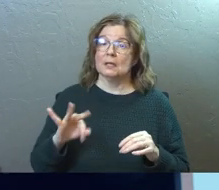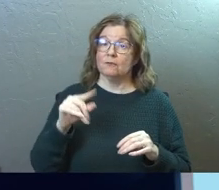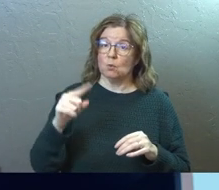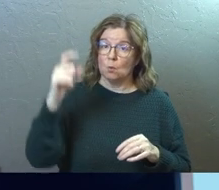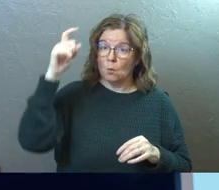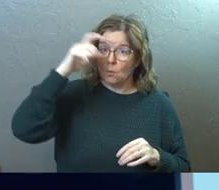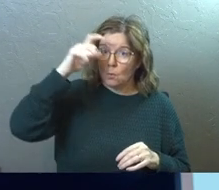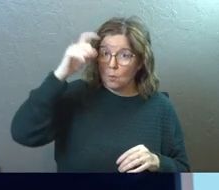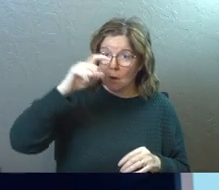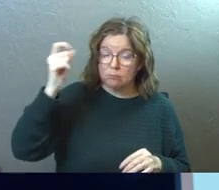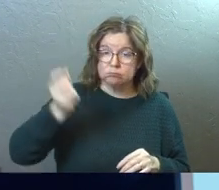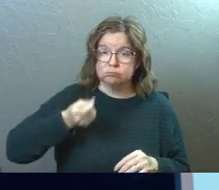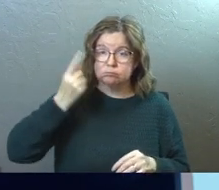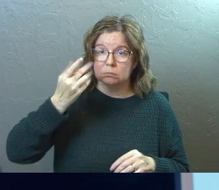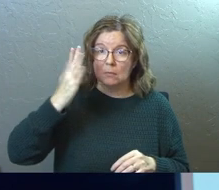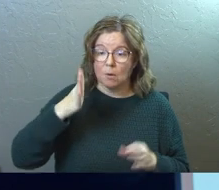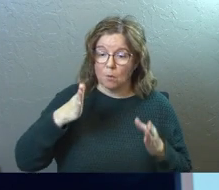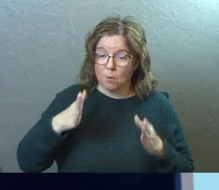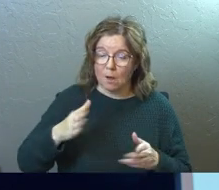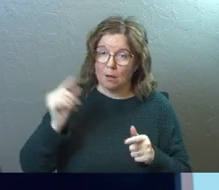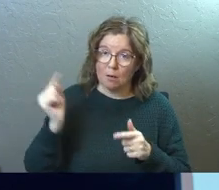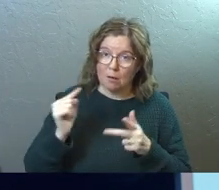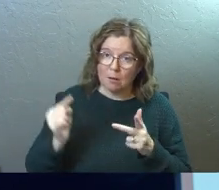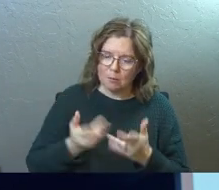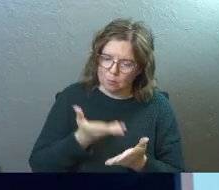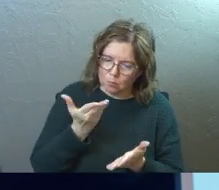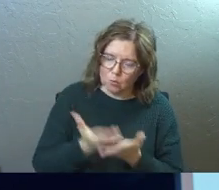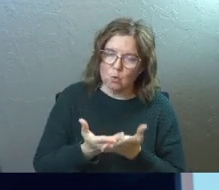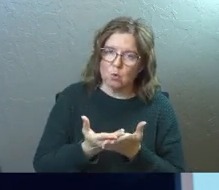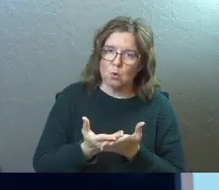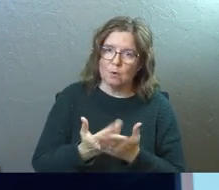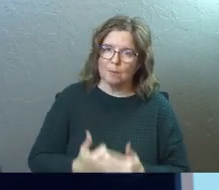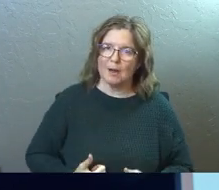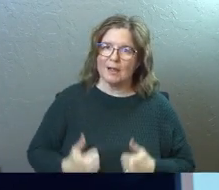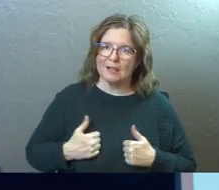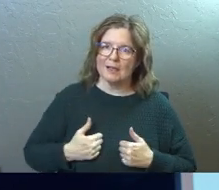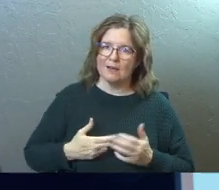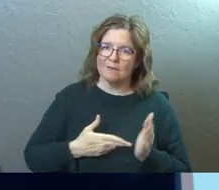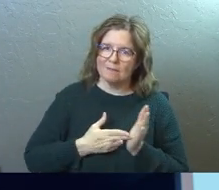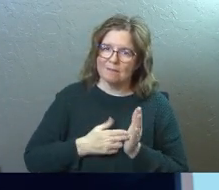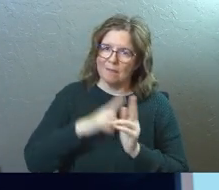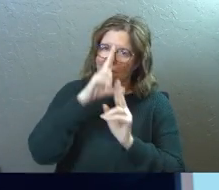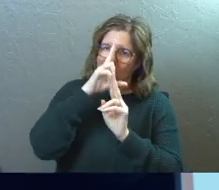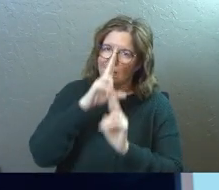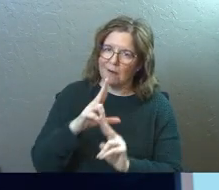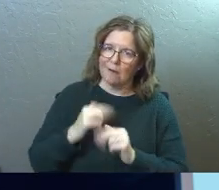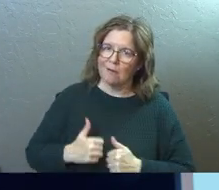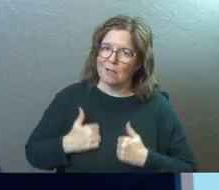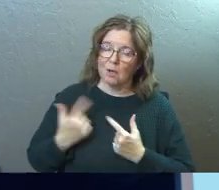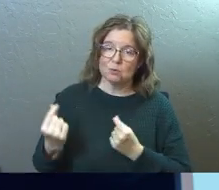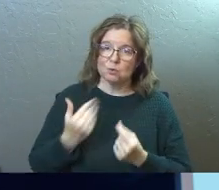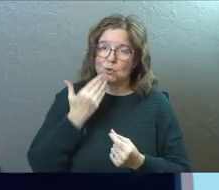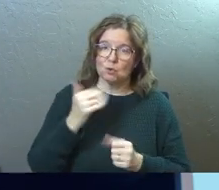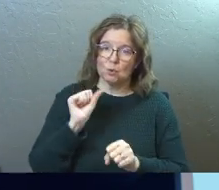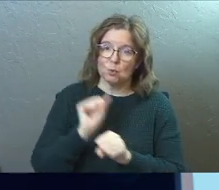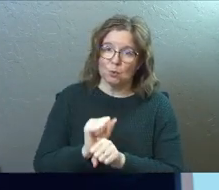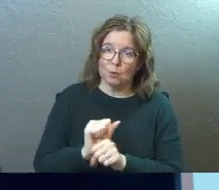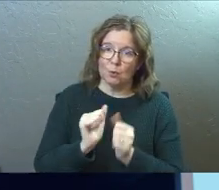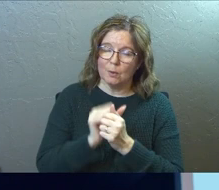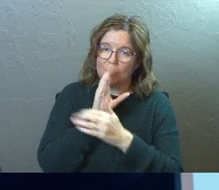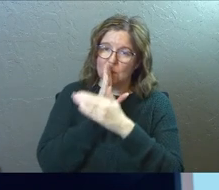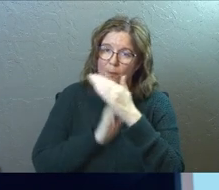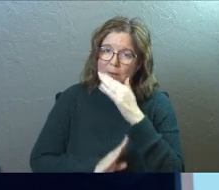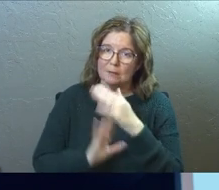are wise and understand God's ways, prove it by living an honorable life, doing good works with the humility that comes